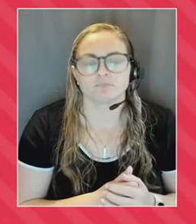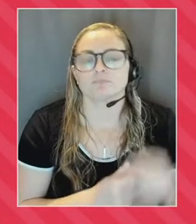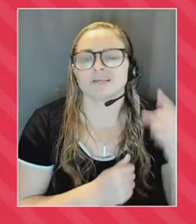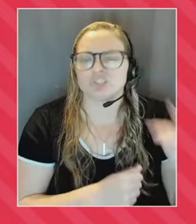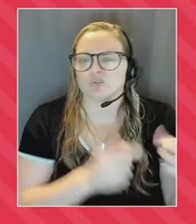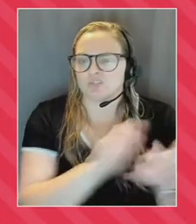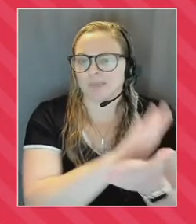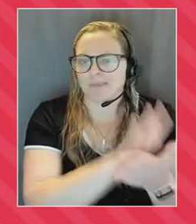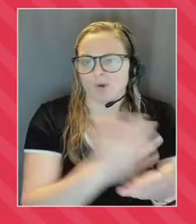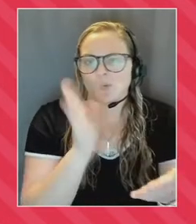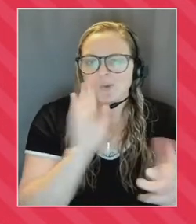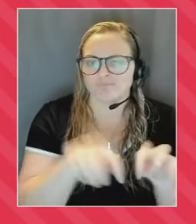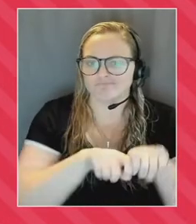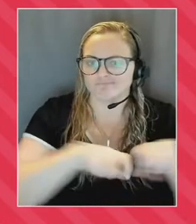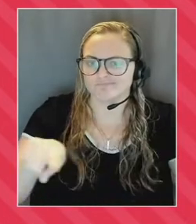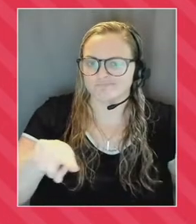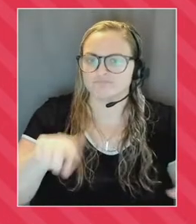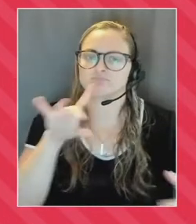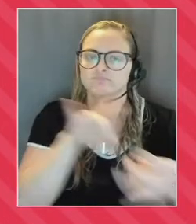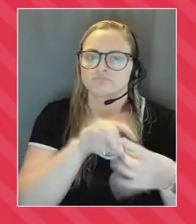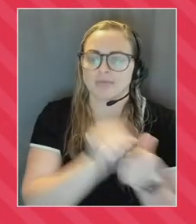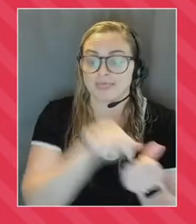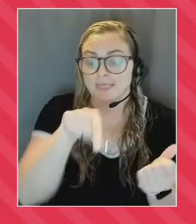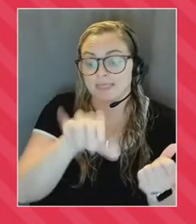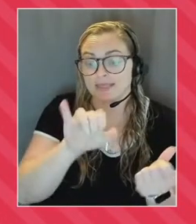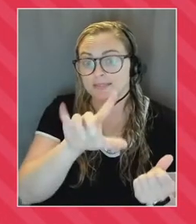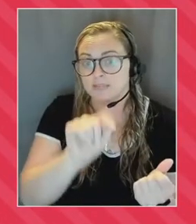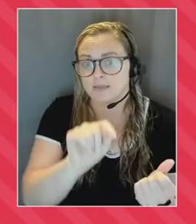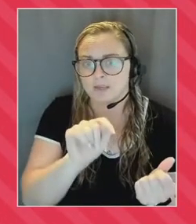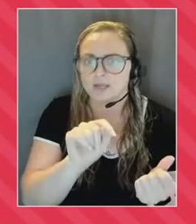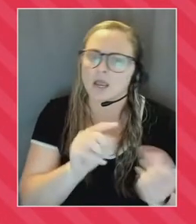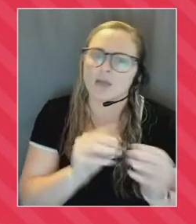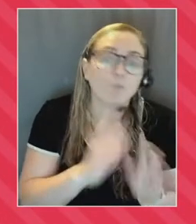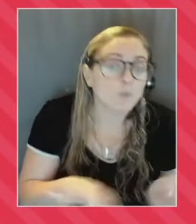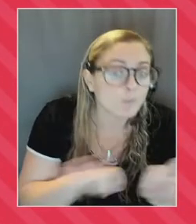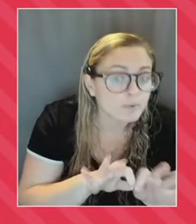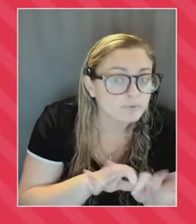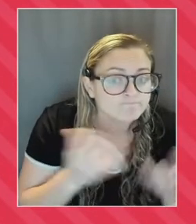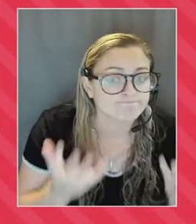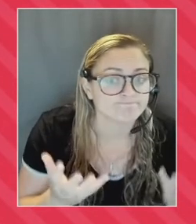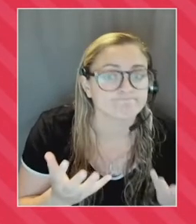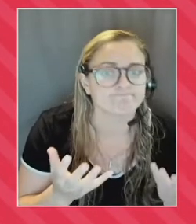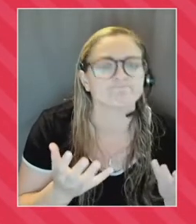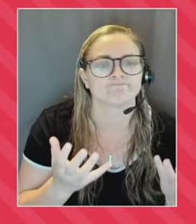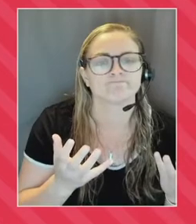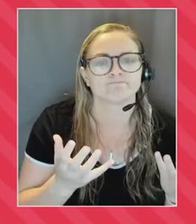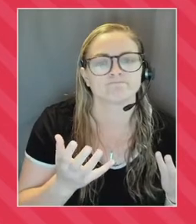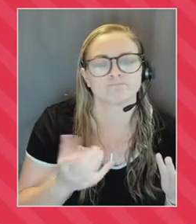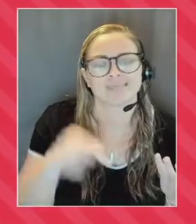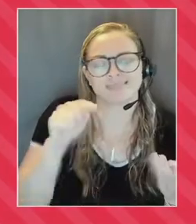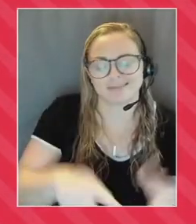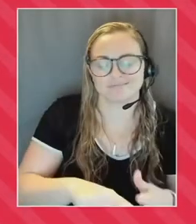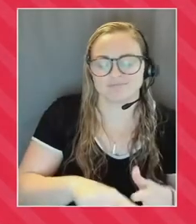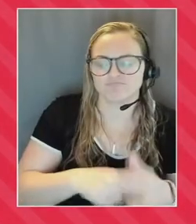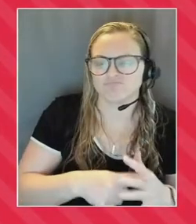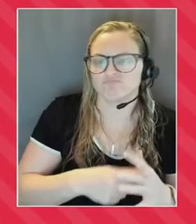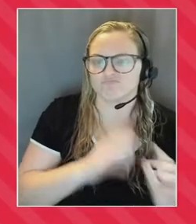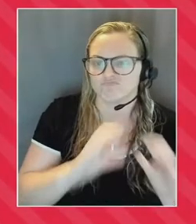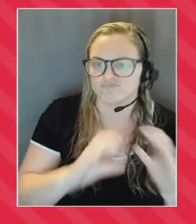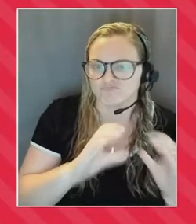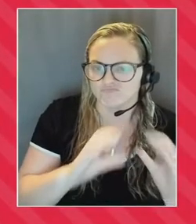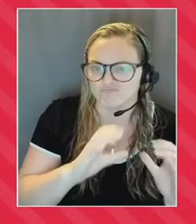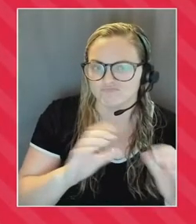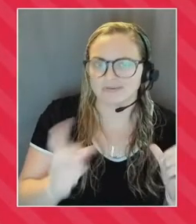paper in conjunction with this year's summit. And more importantly, we're convening this very conversation, the first of many,